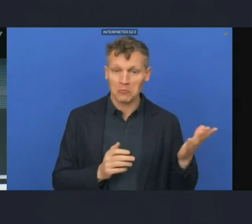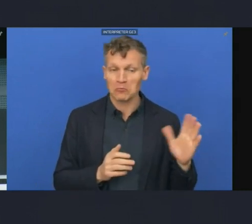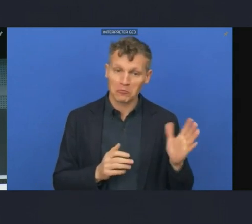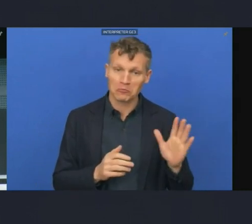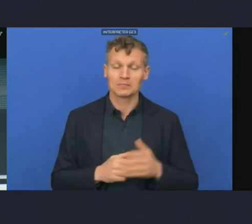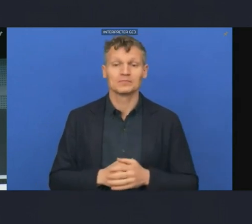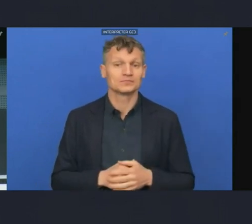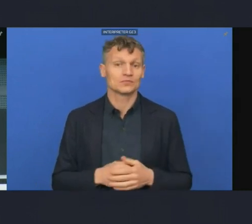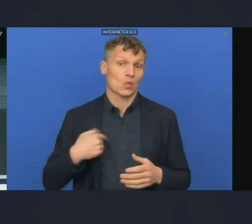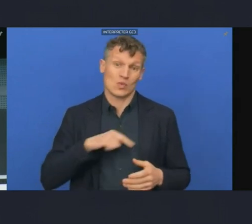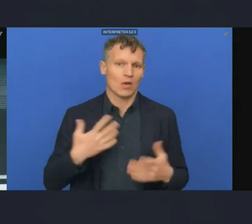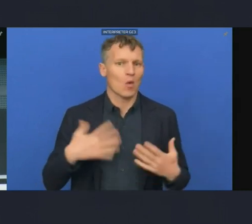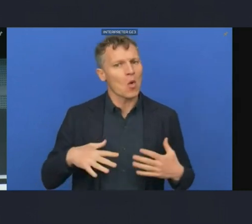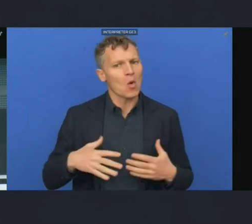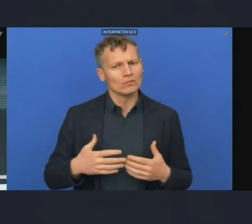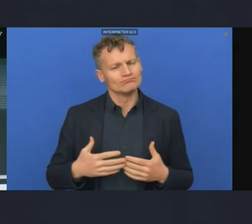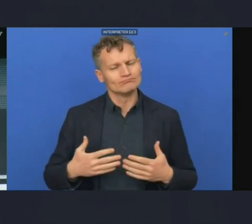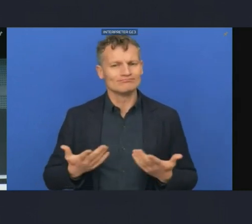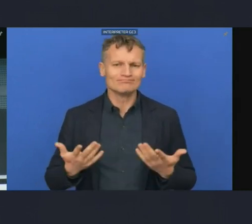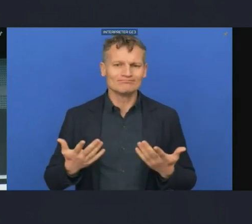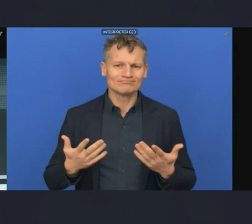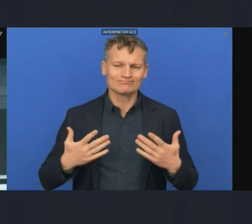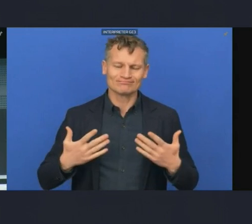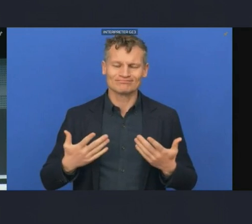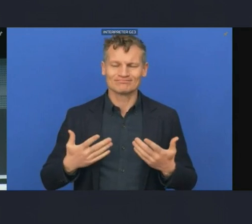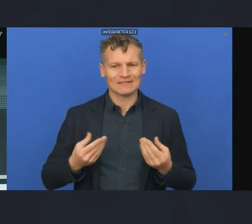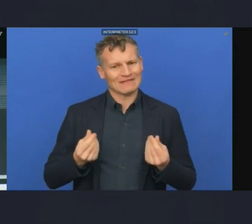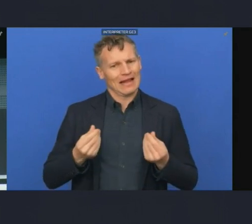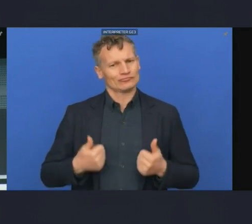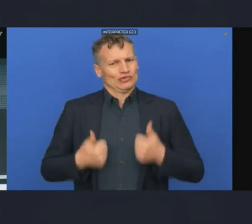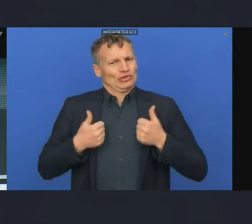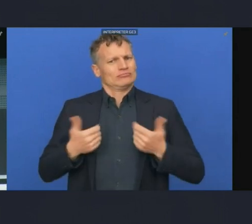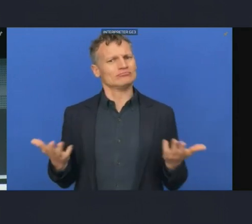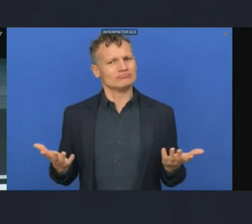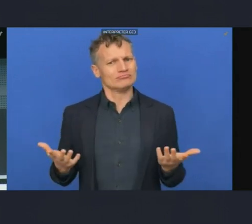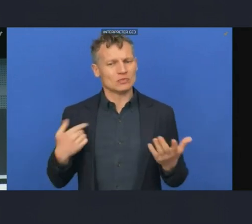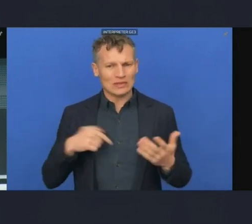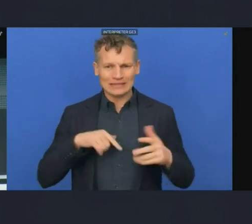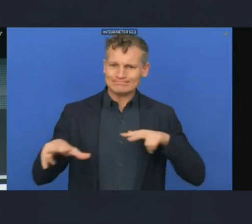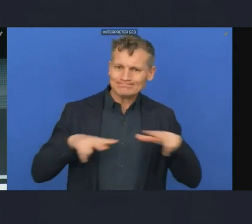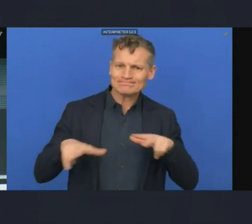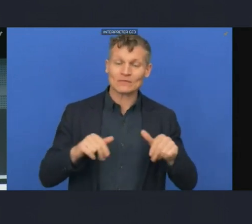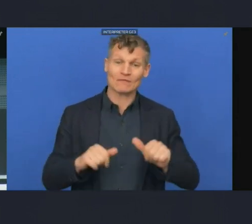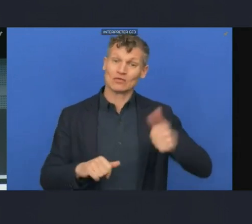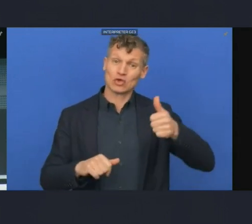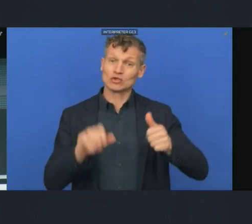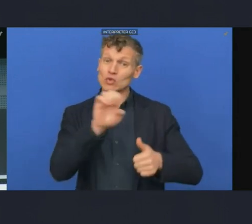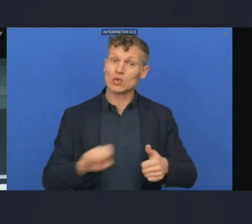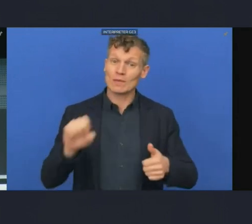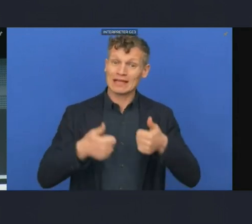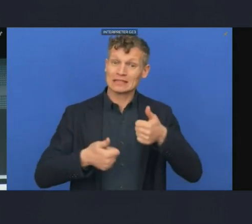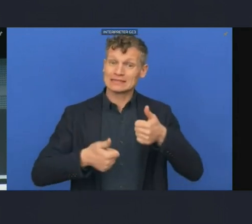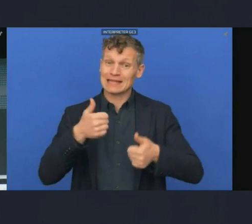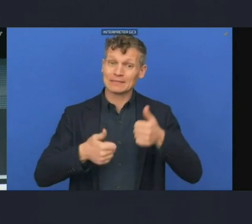proud of doing that, because, you know, the first event was the European Indoor Championships in Torun in March